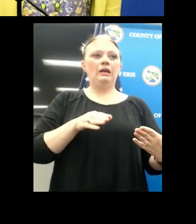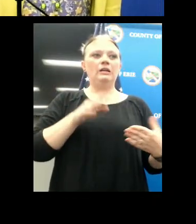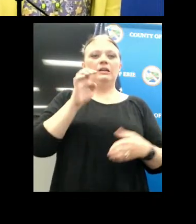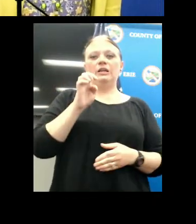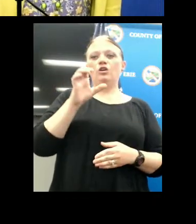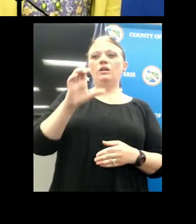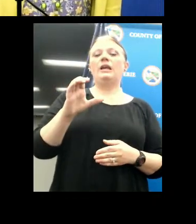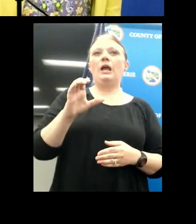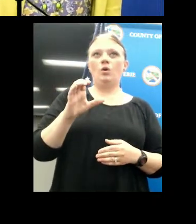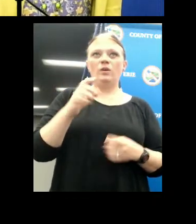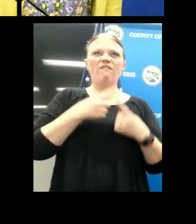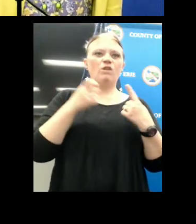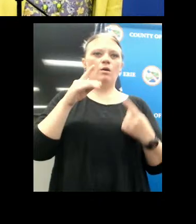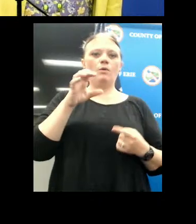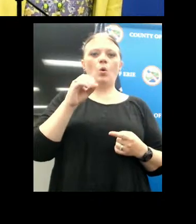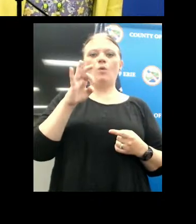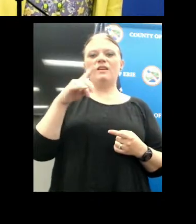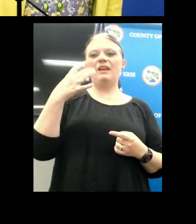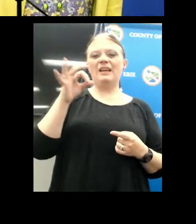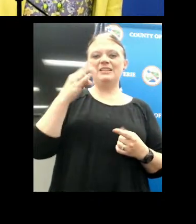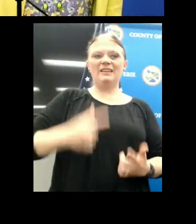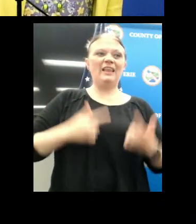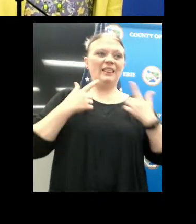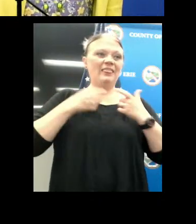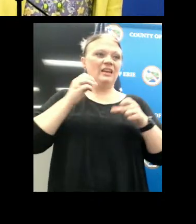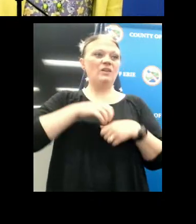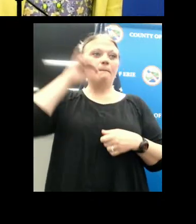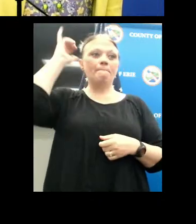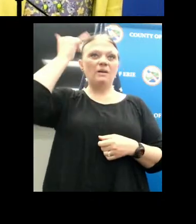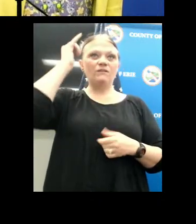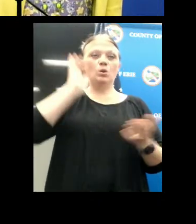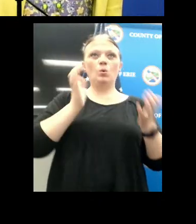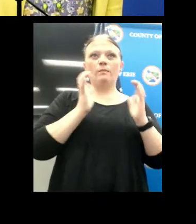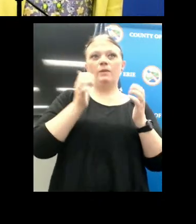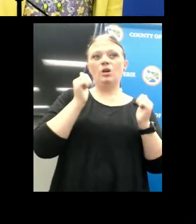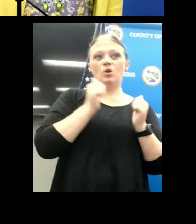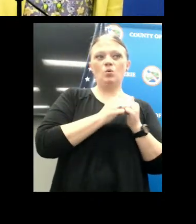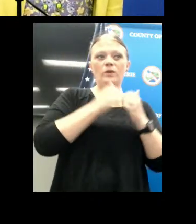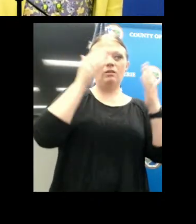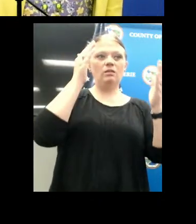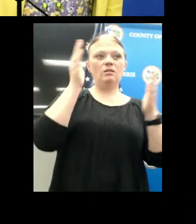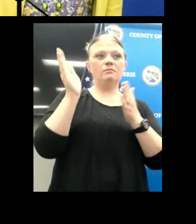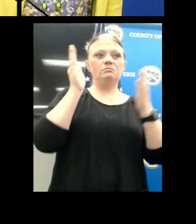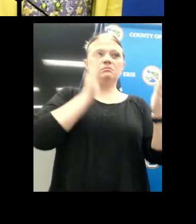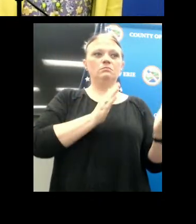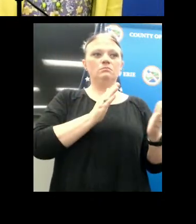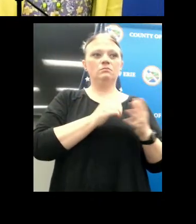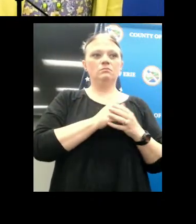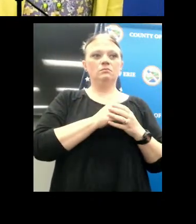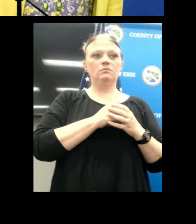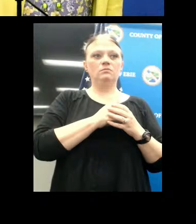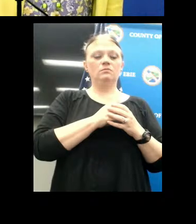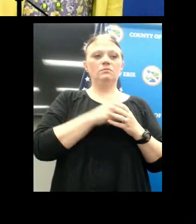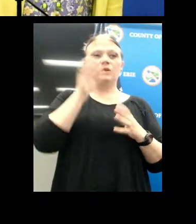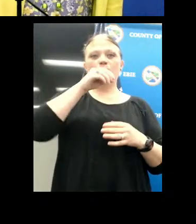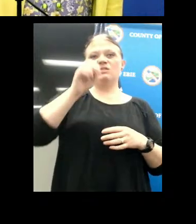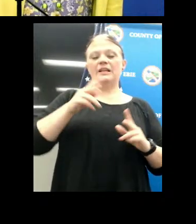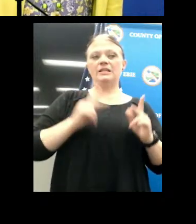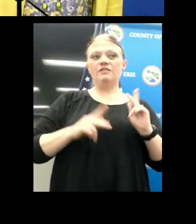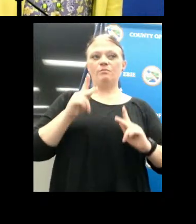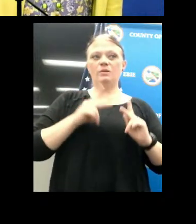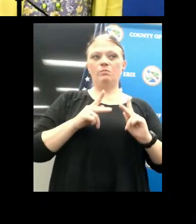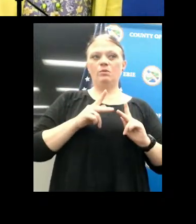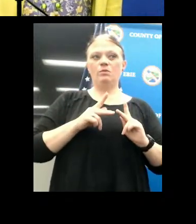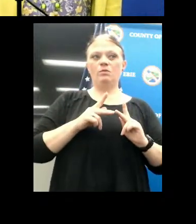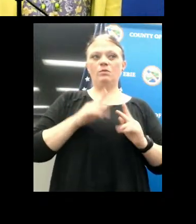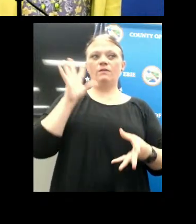from COVID-19 who live in Buffalo, comparing to the next column, the proportion of people who